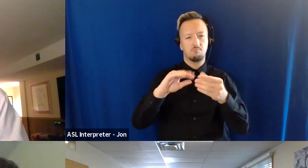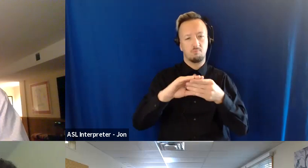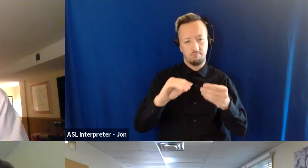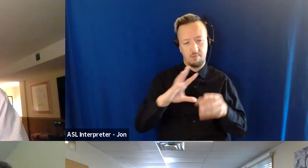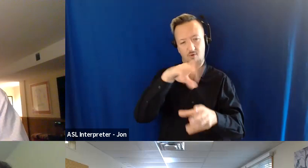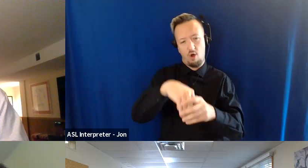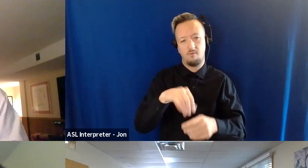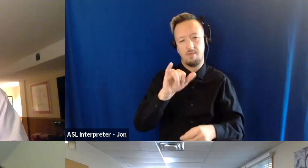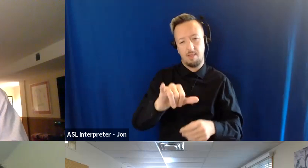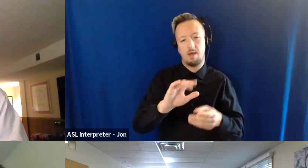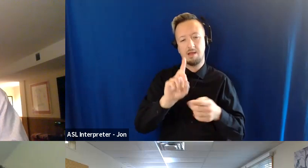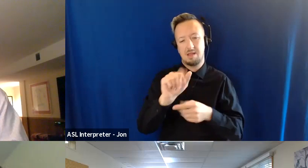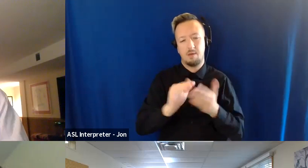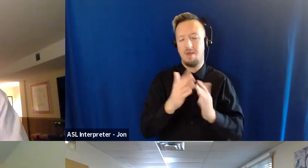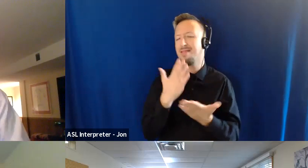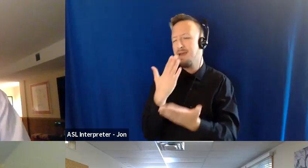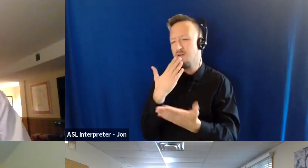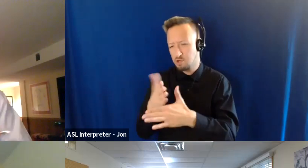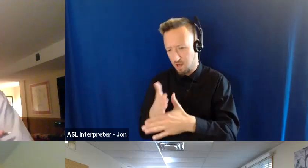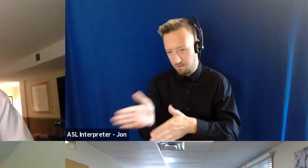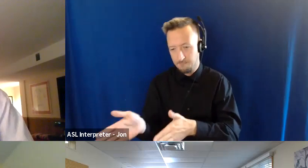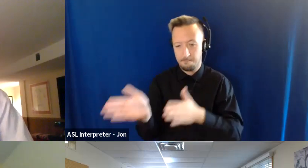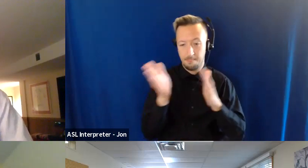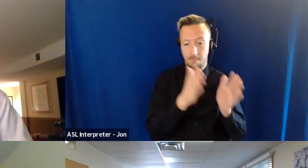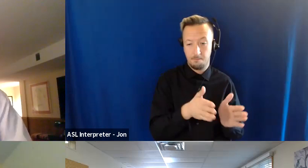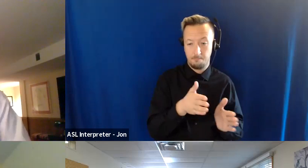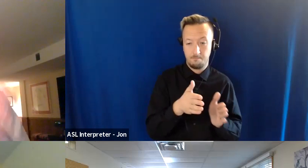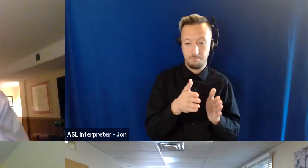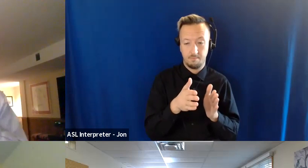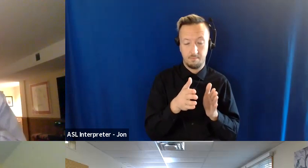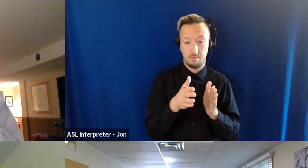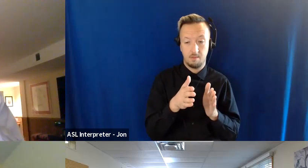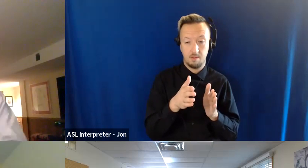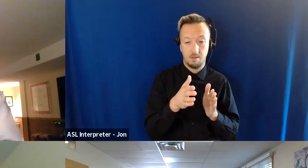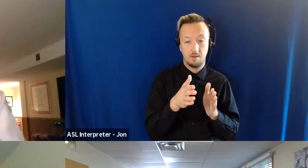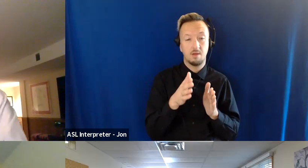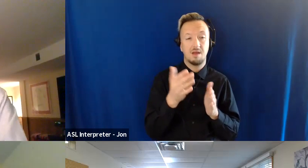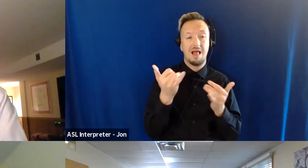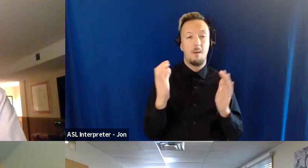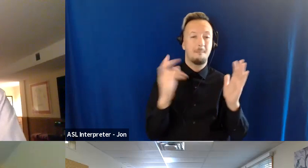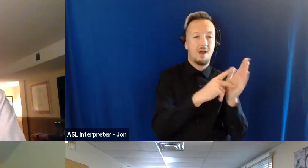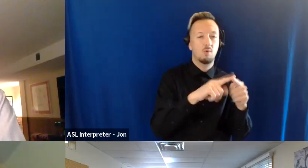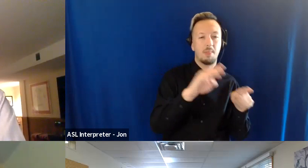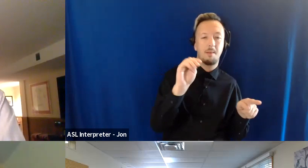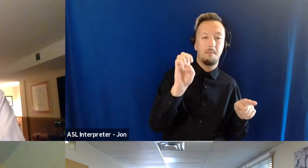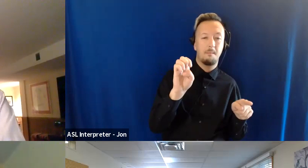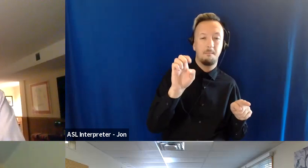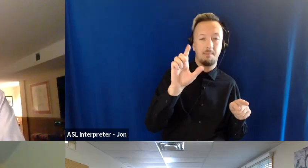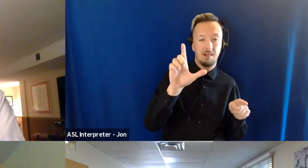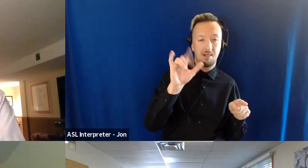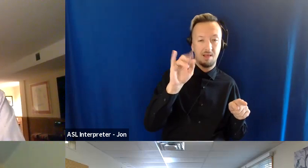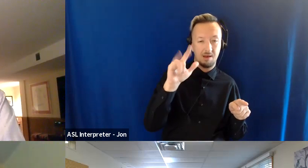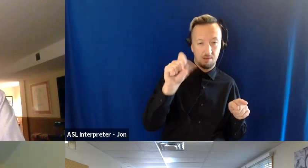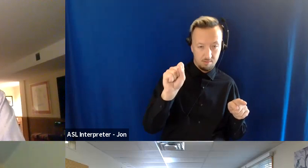Excellent. Thank you for sharing, Andrew. Next, we're going to come back to the millennials. And we're going to go ahead and start